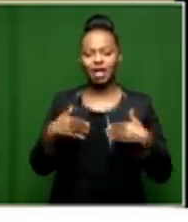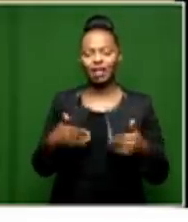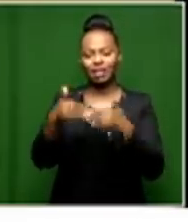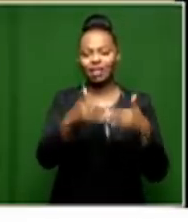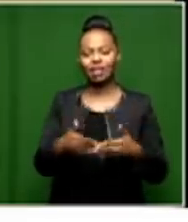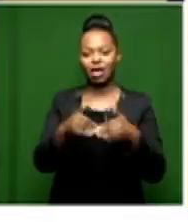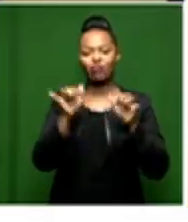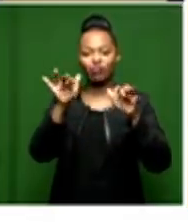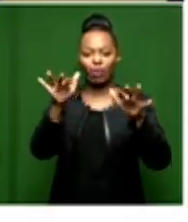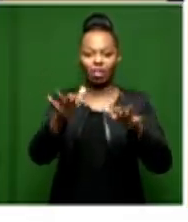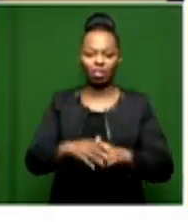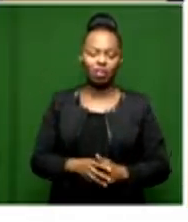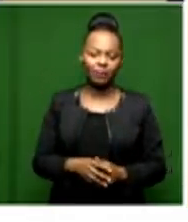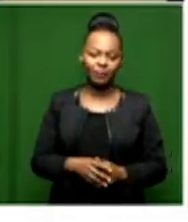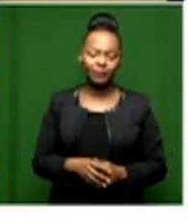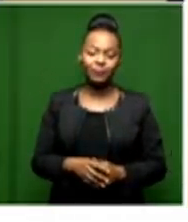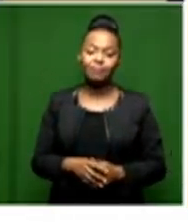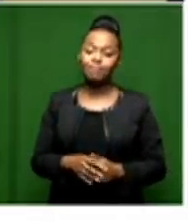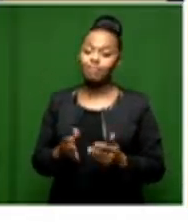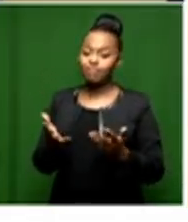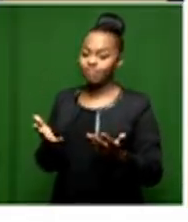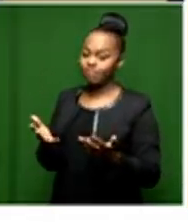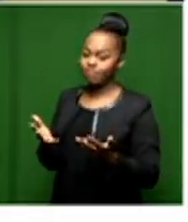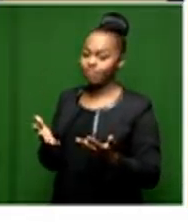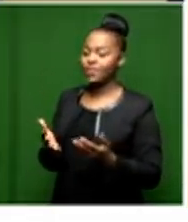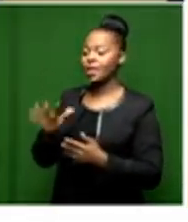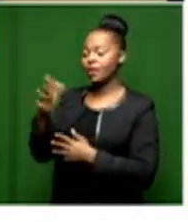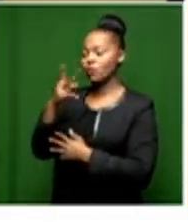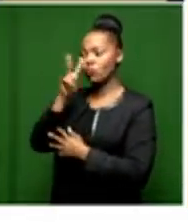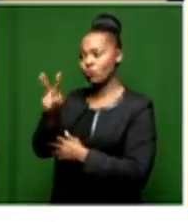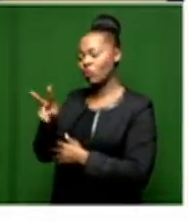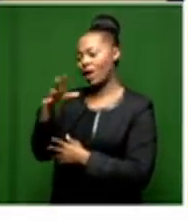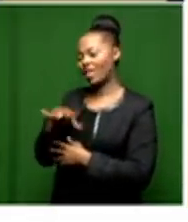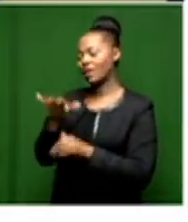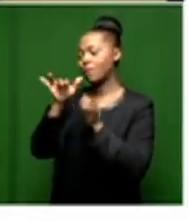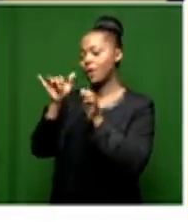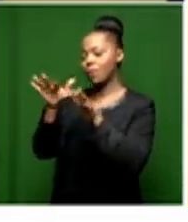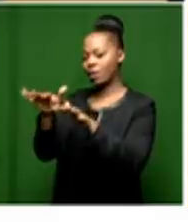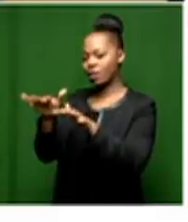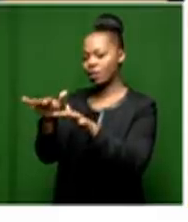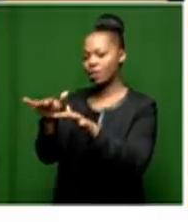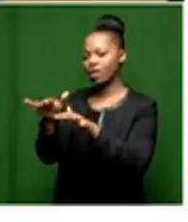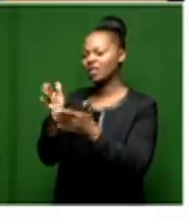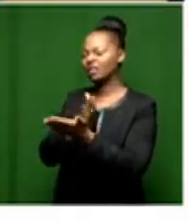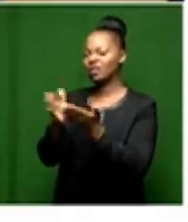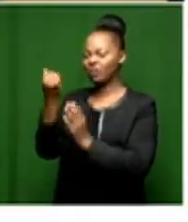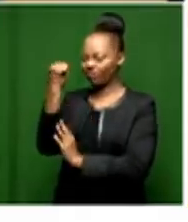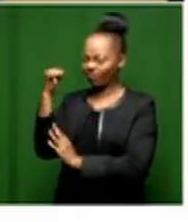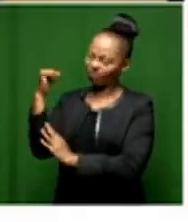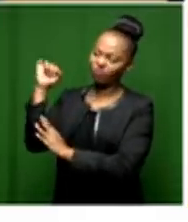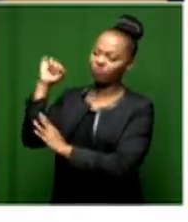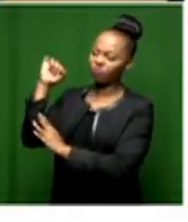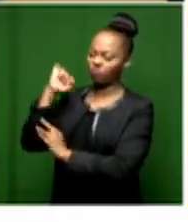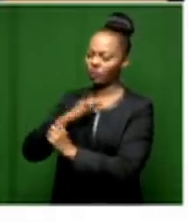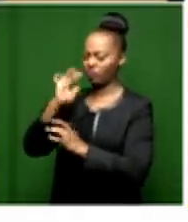population. Yeah. If we look at a lot of people out there are denialists, and they are.